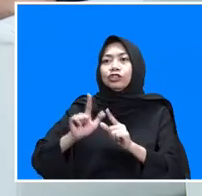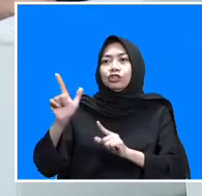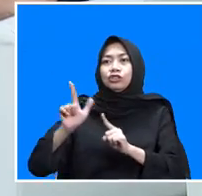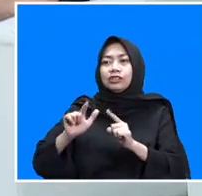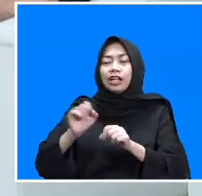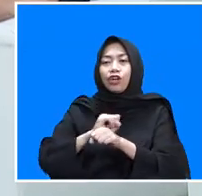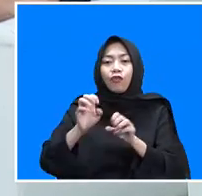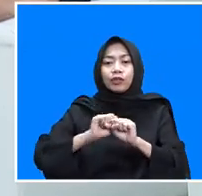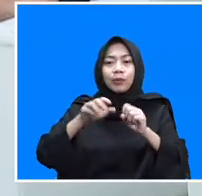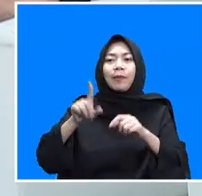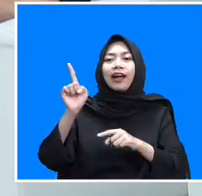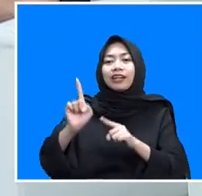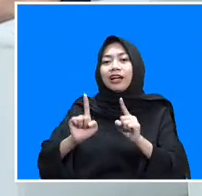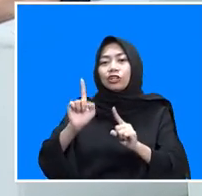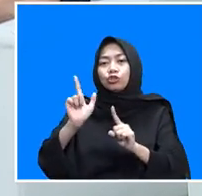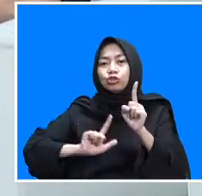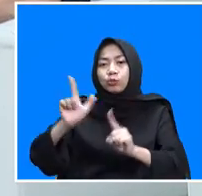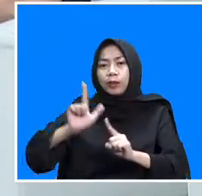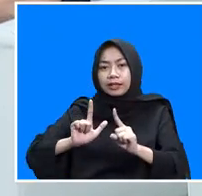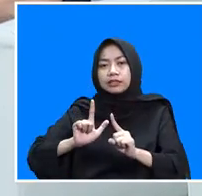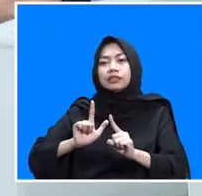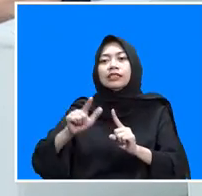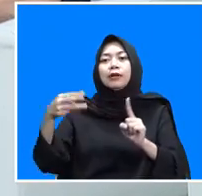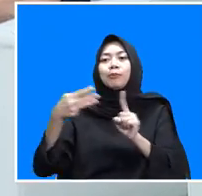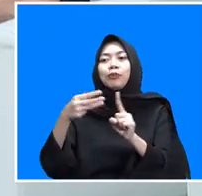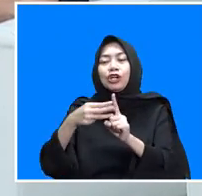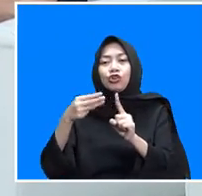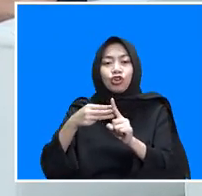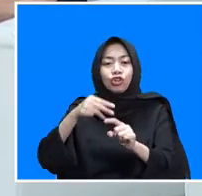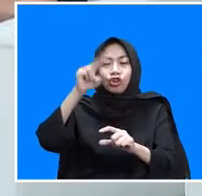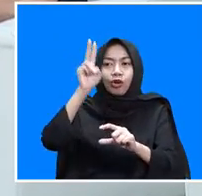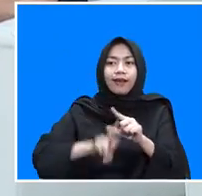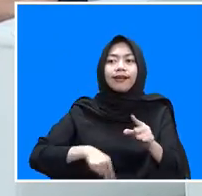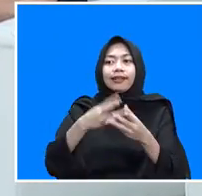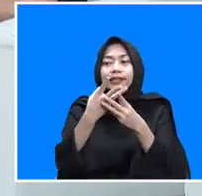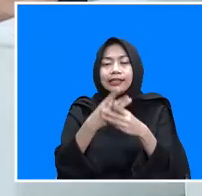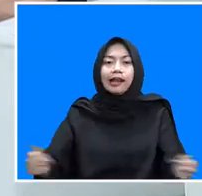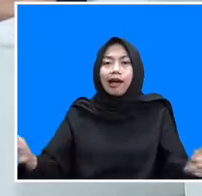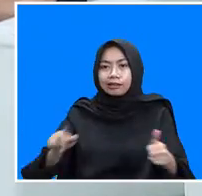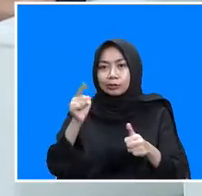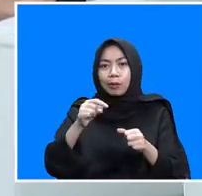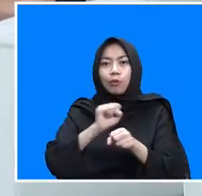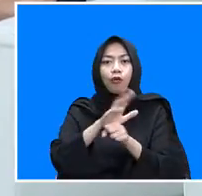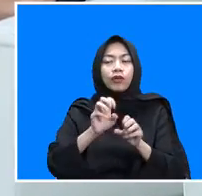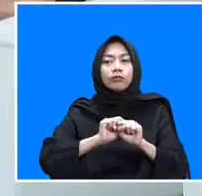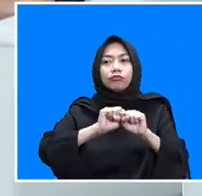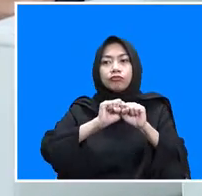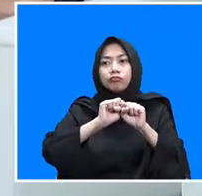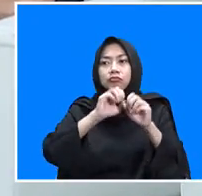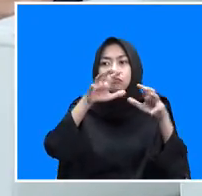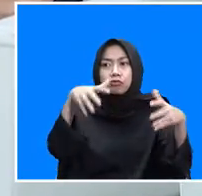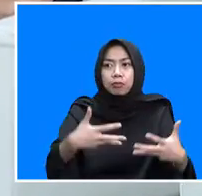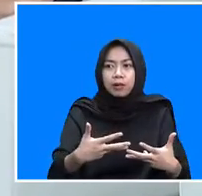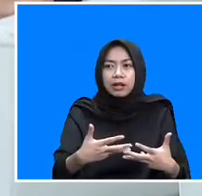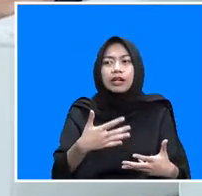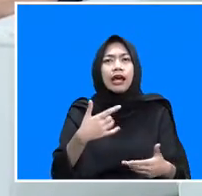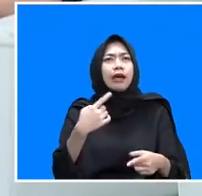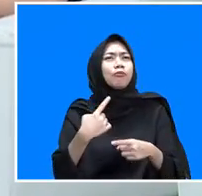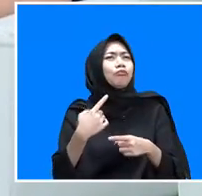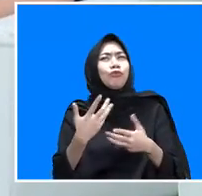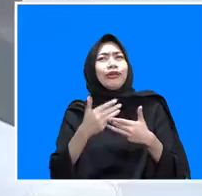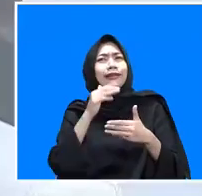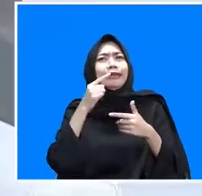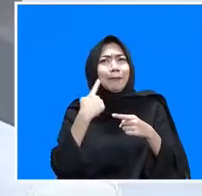impact of the pandemic, like the value for the people. Yes. So if you keep going, not intervention, that's exactly going to be worse. It will.